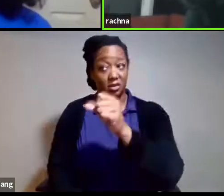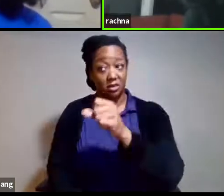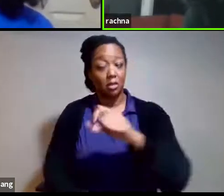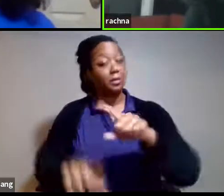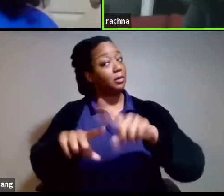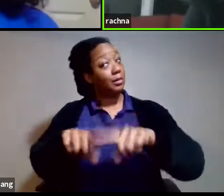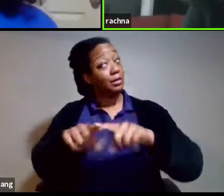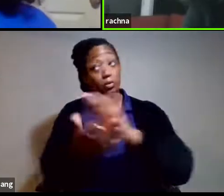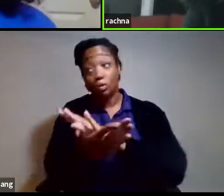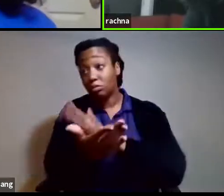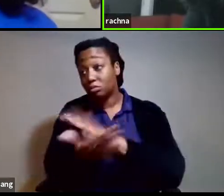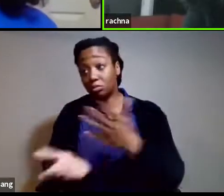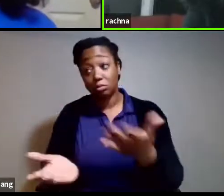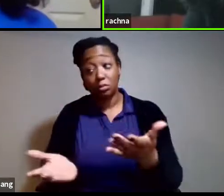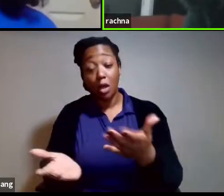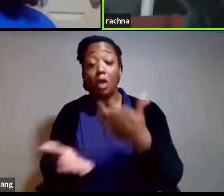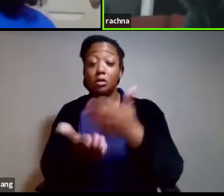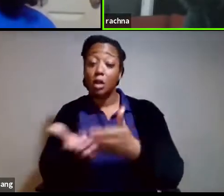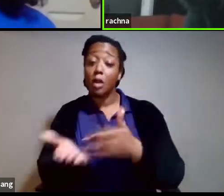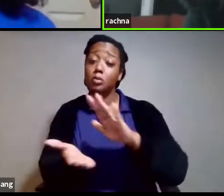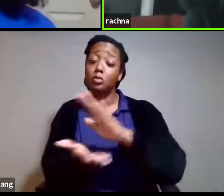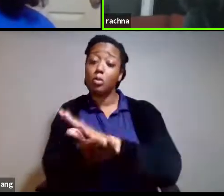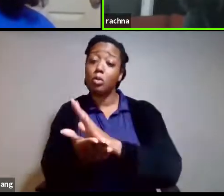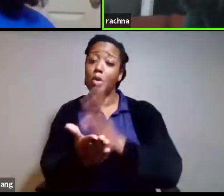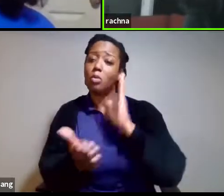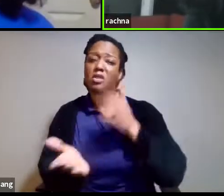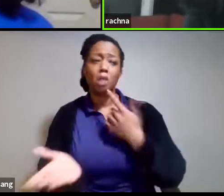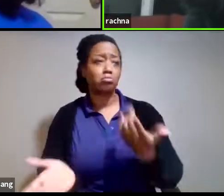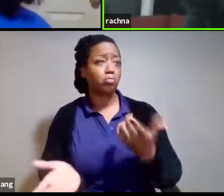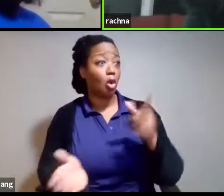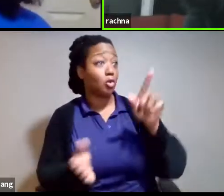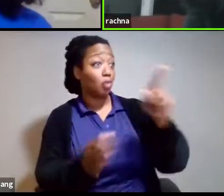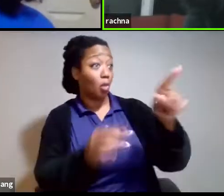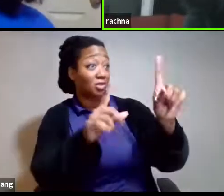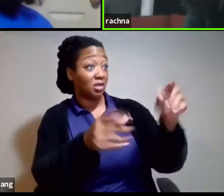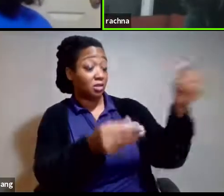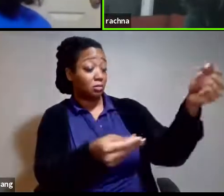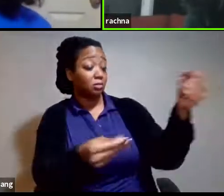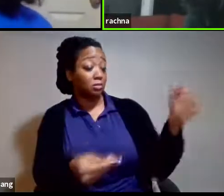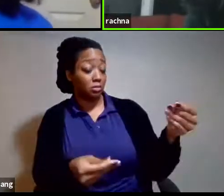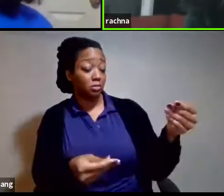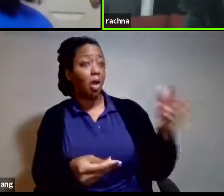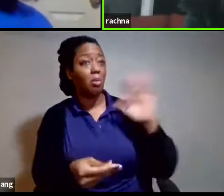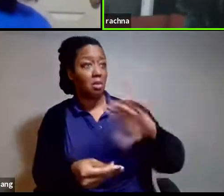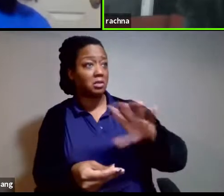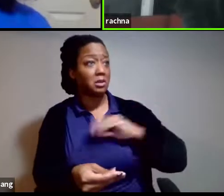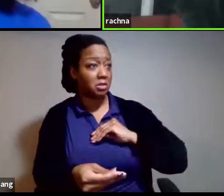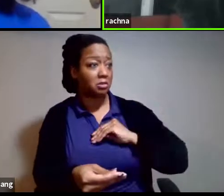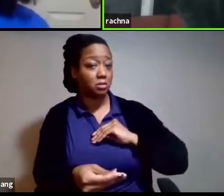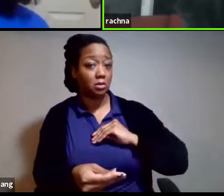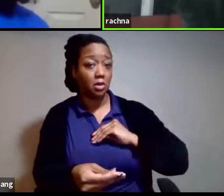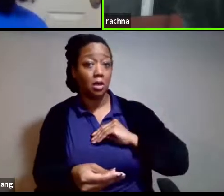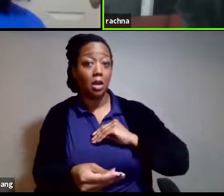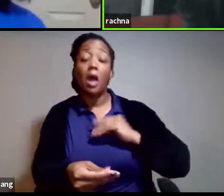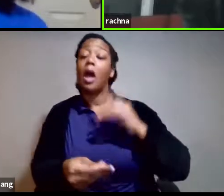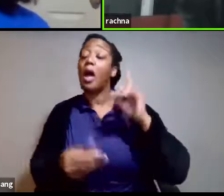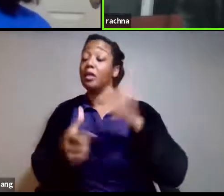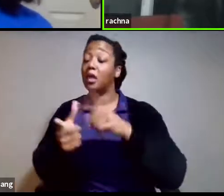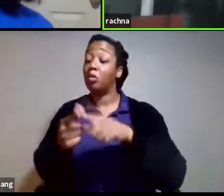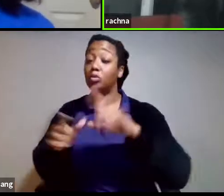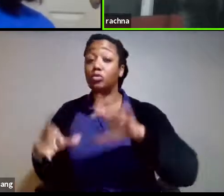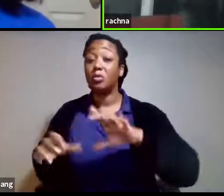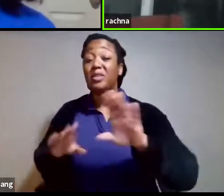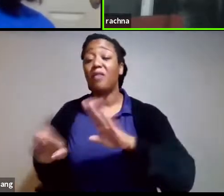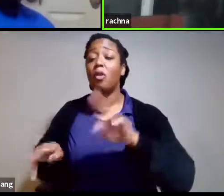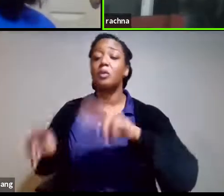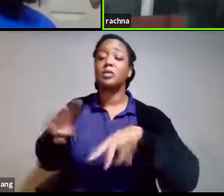the school. So, some schools will say, we're going to take the testing from the evaluator and do behavioral observations to